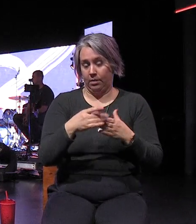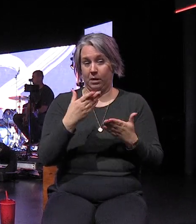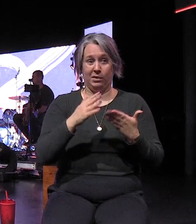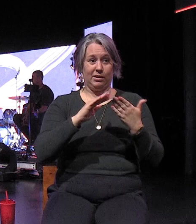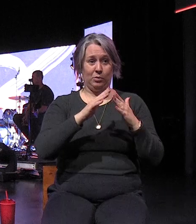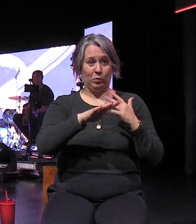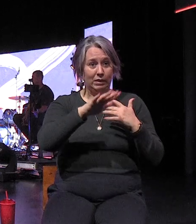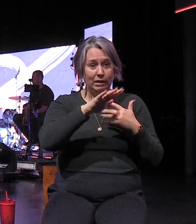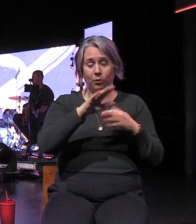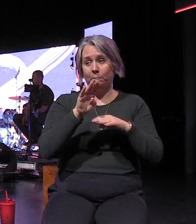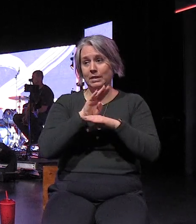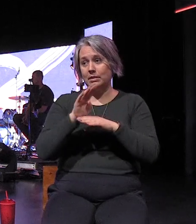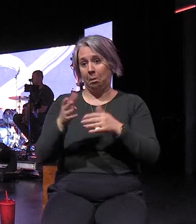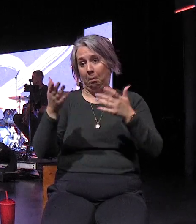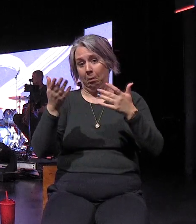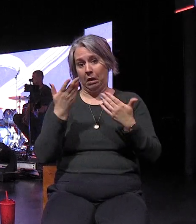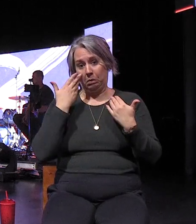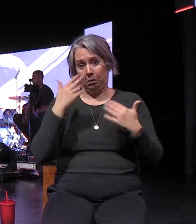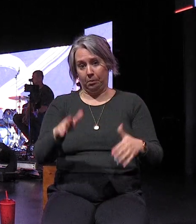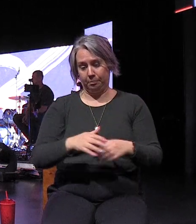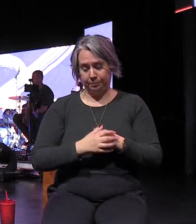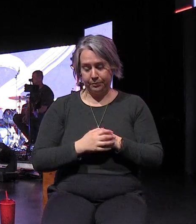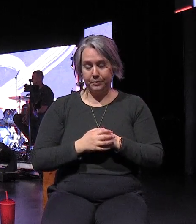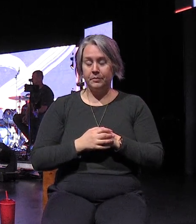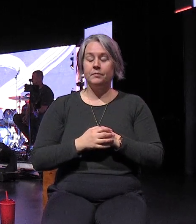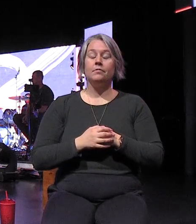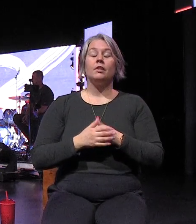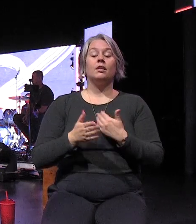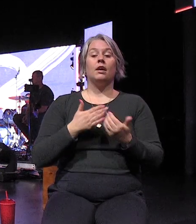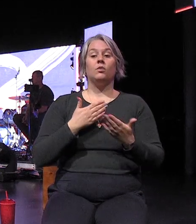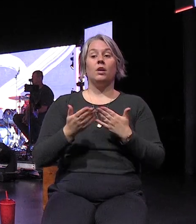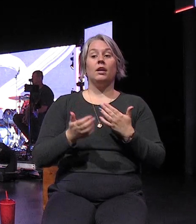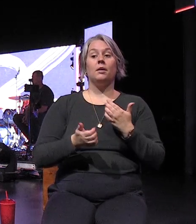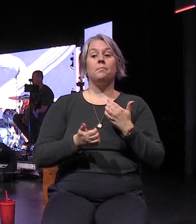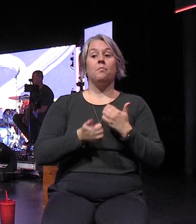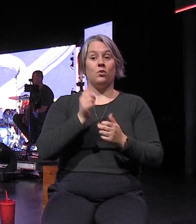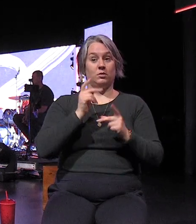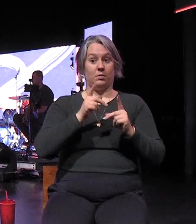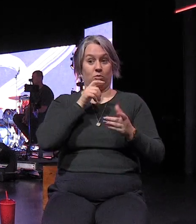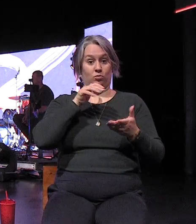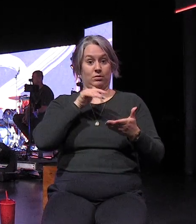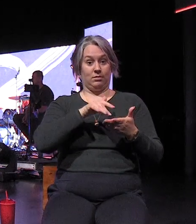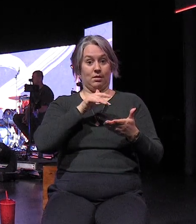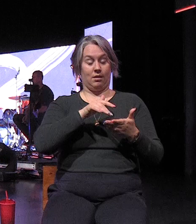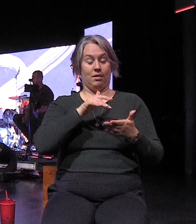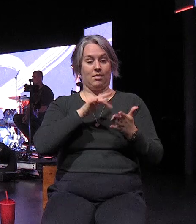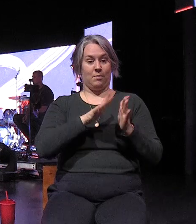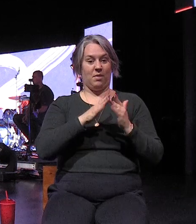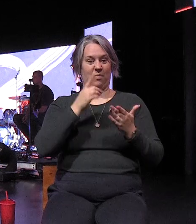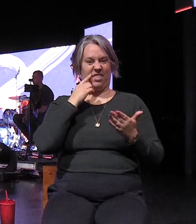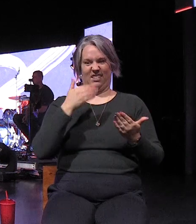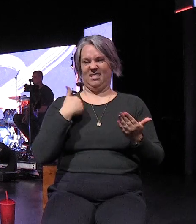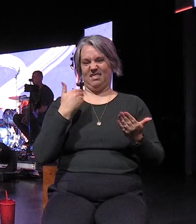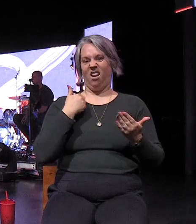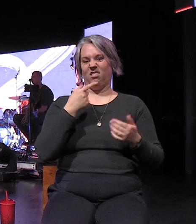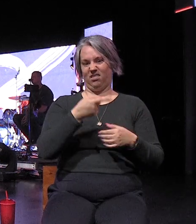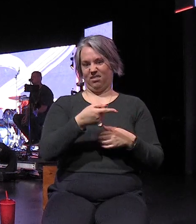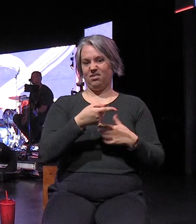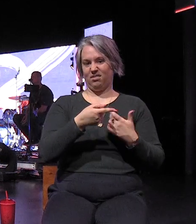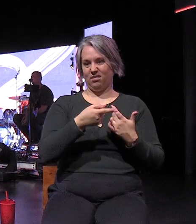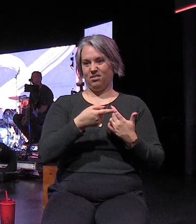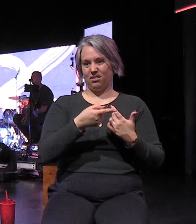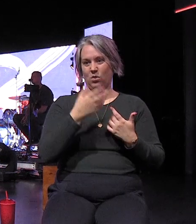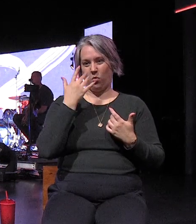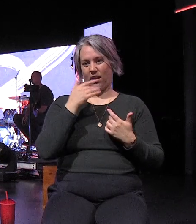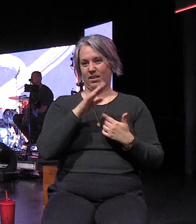leader or a business leader. And most scholars think he was young because of the way he answered. So that's why we call him the